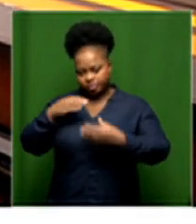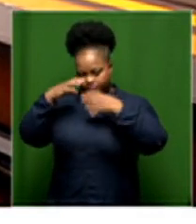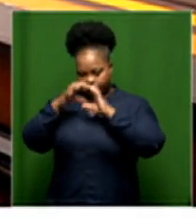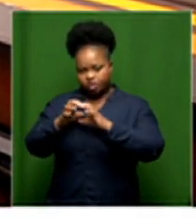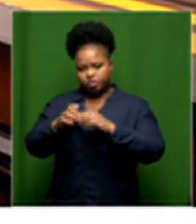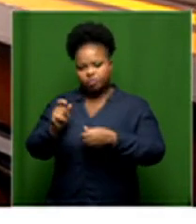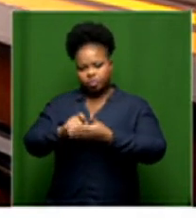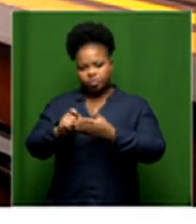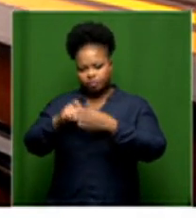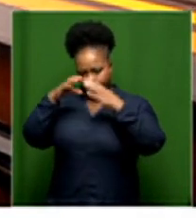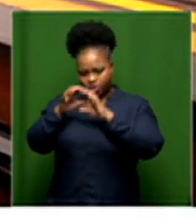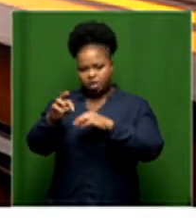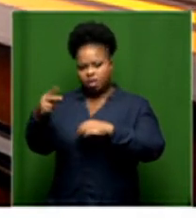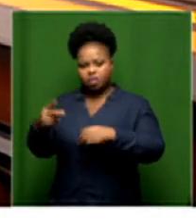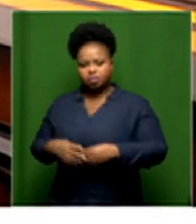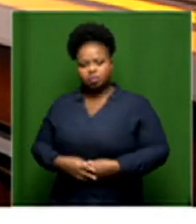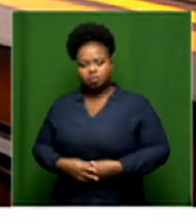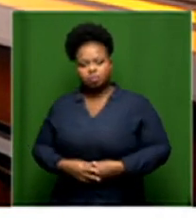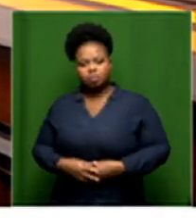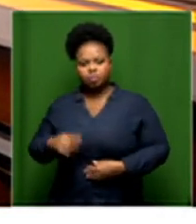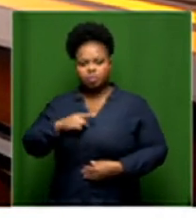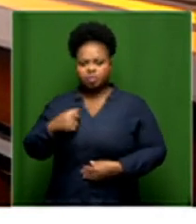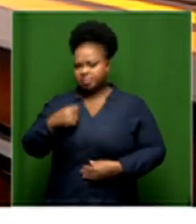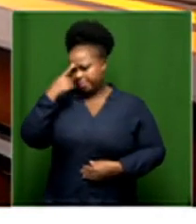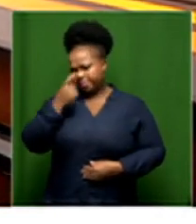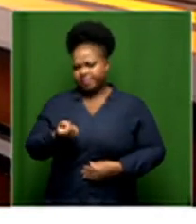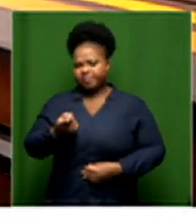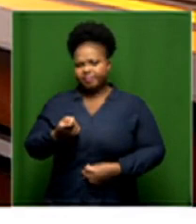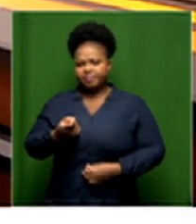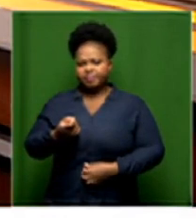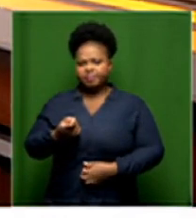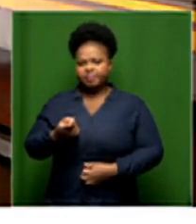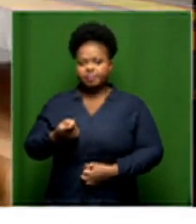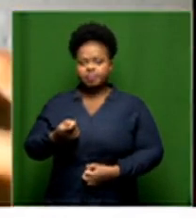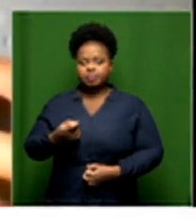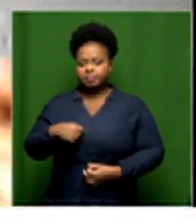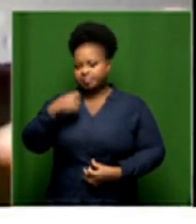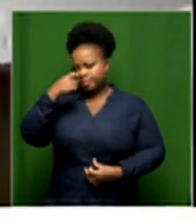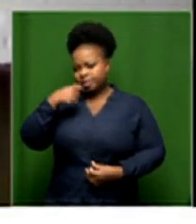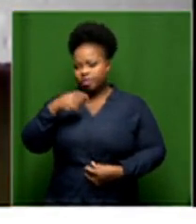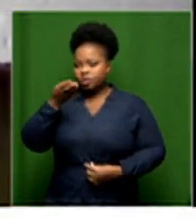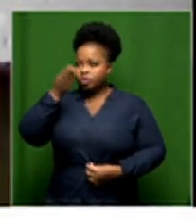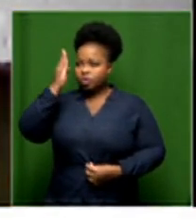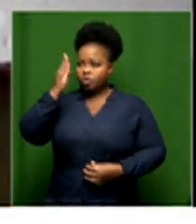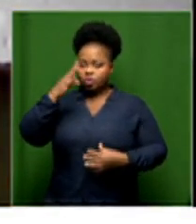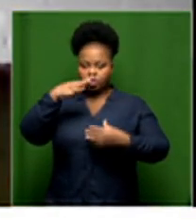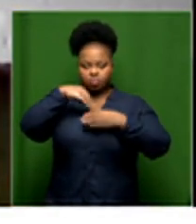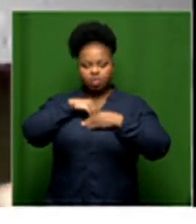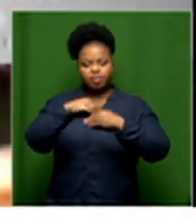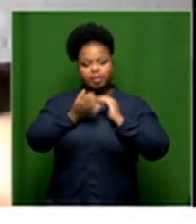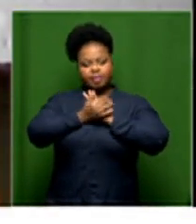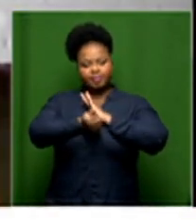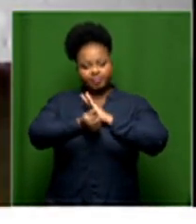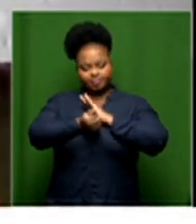focus on writing for others because I believe that what you have, what God gave you, it's not